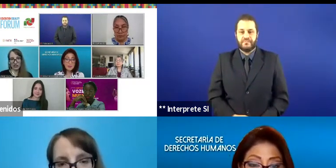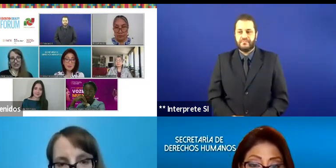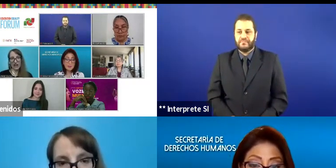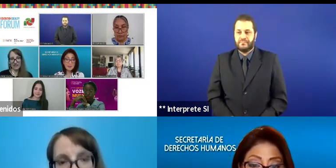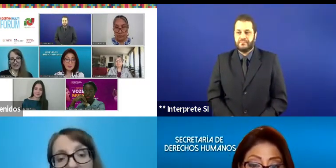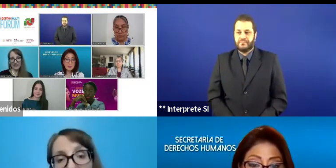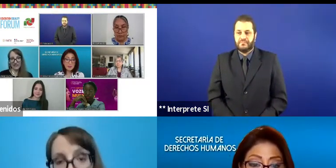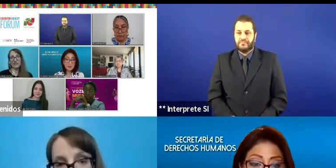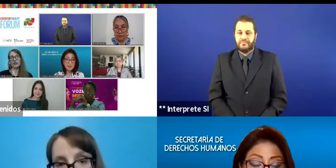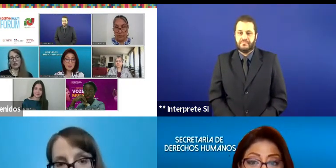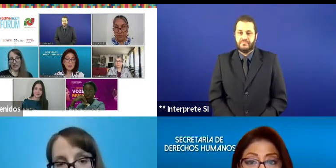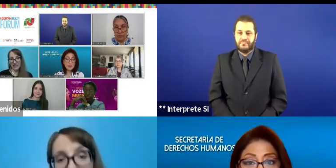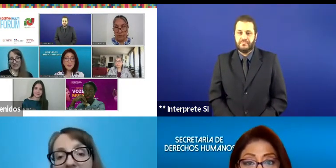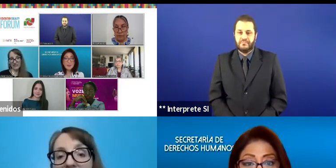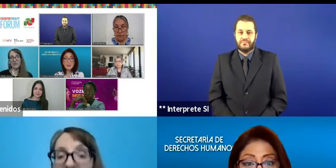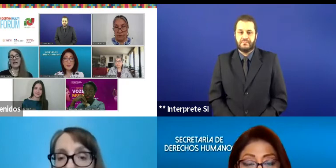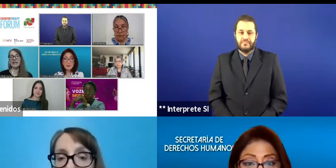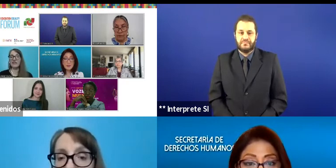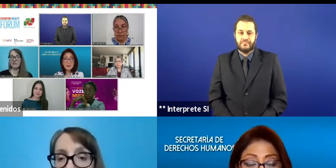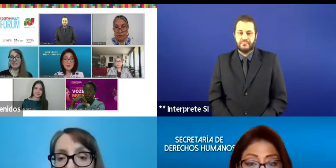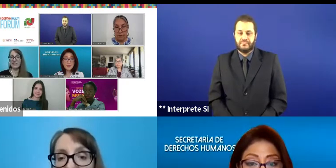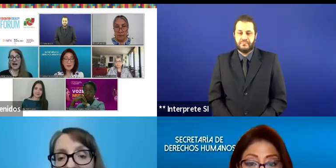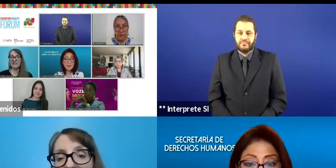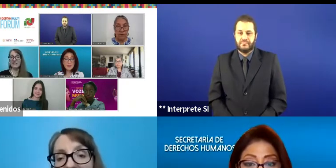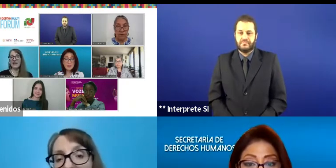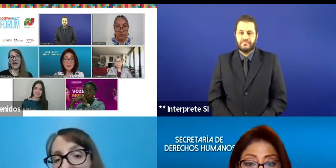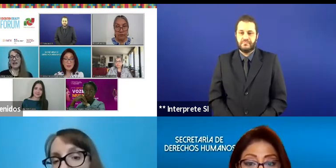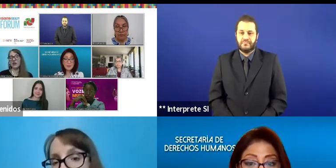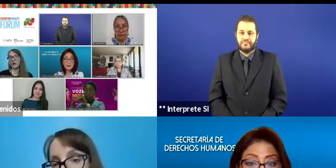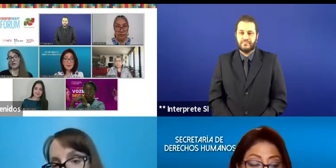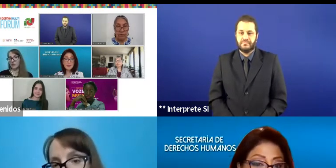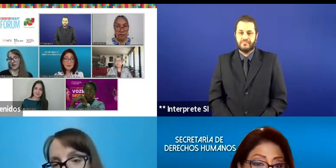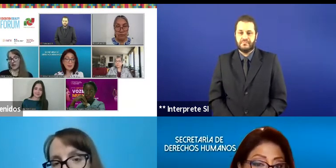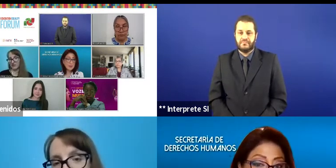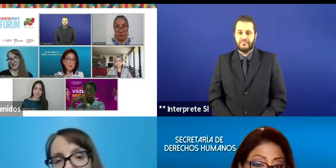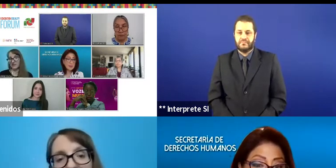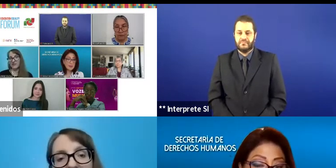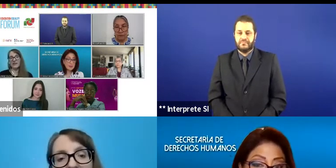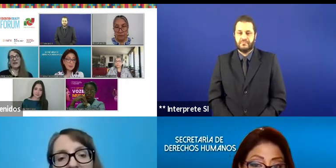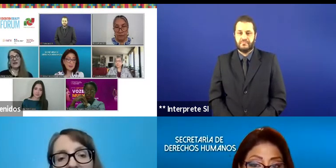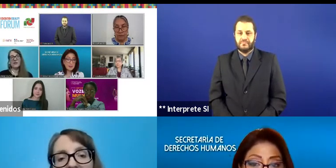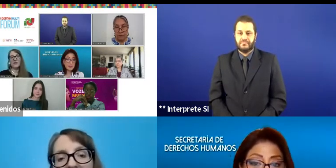in driving social change, for compelling governments to act and to holding them to account.